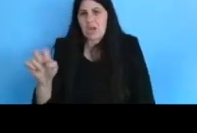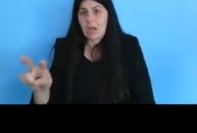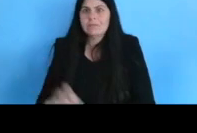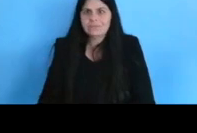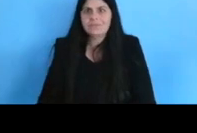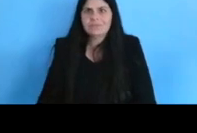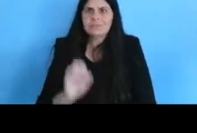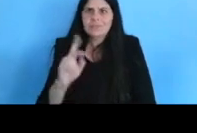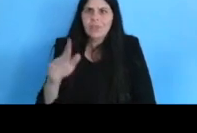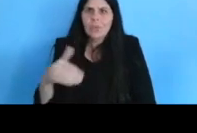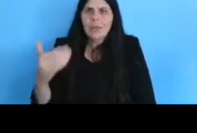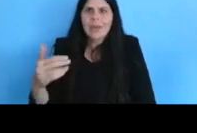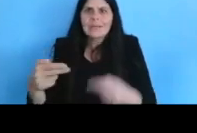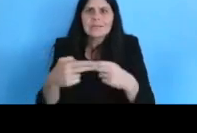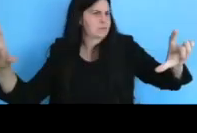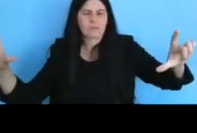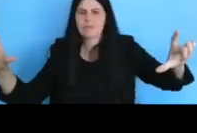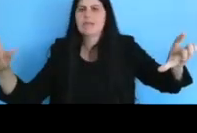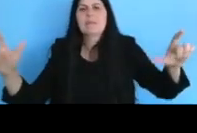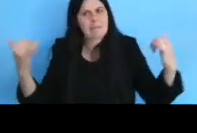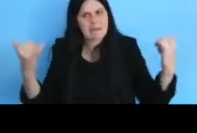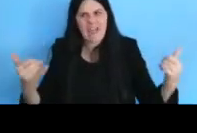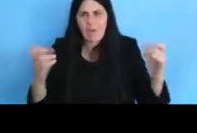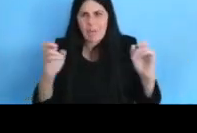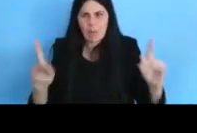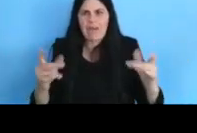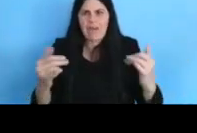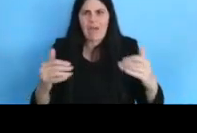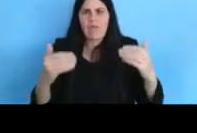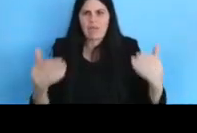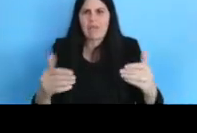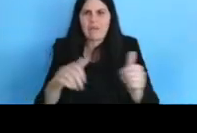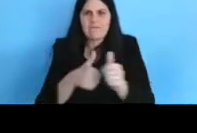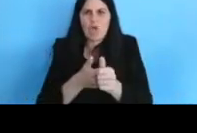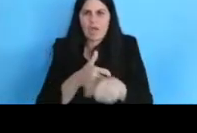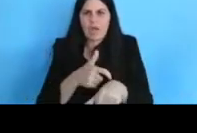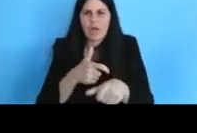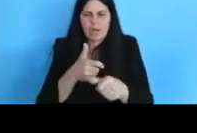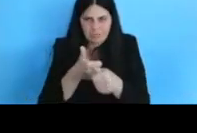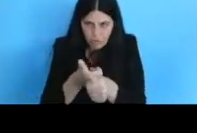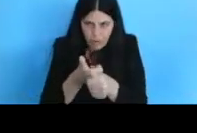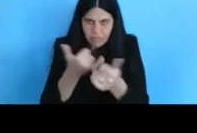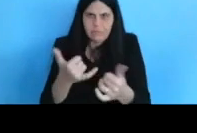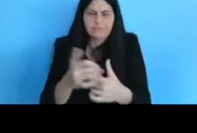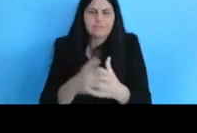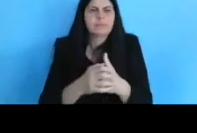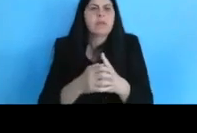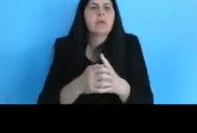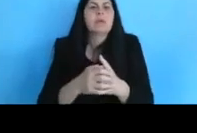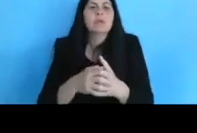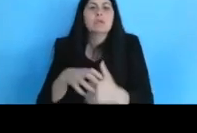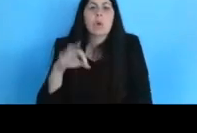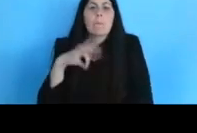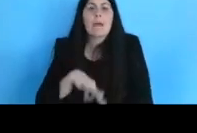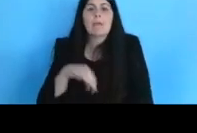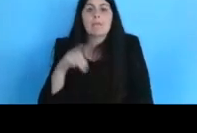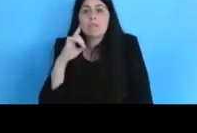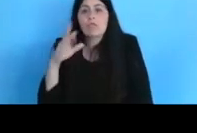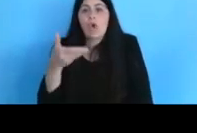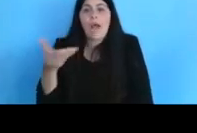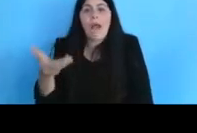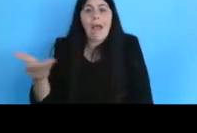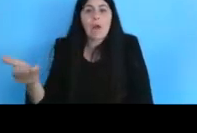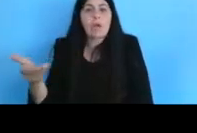Next slide, please, with Billy. Okay, benefits of hiring veterans, again, as you read through the bullets,